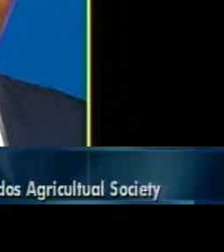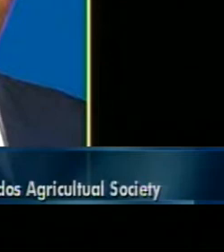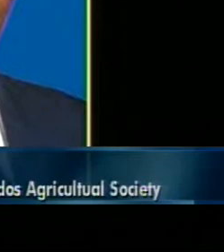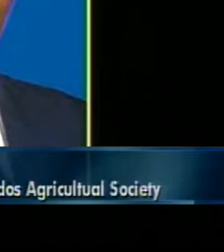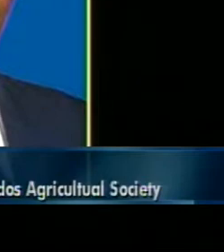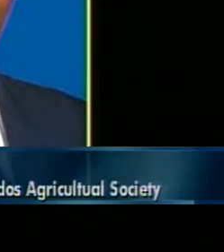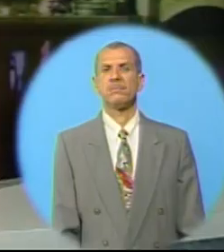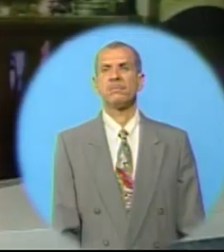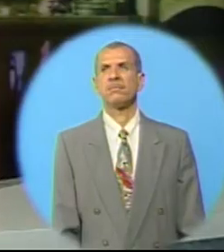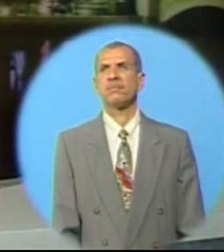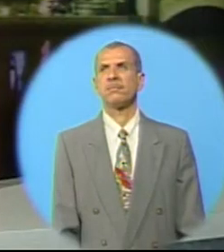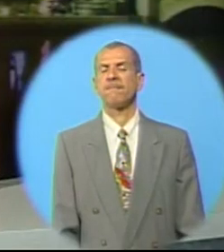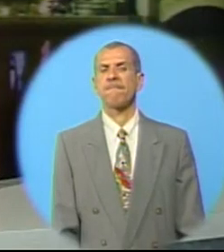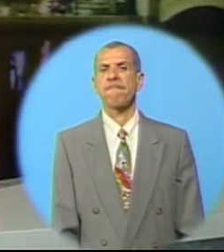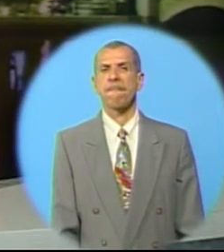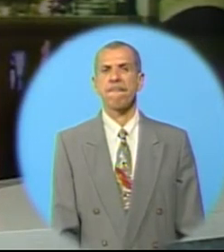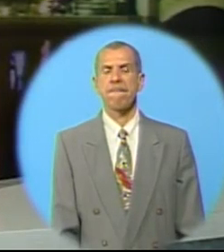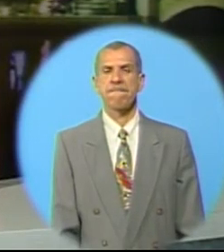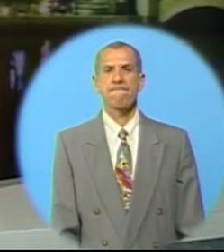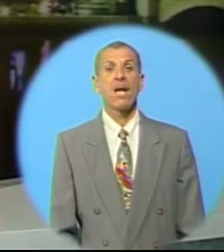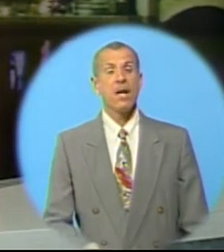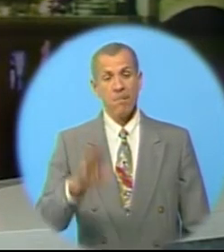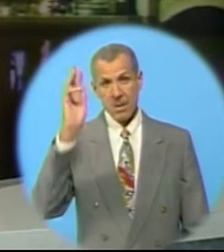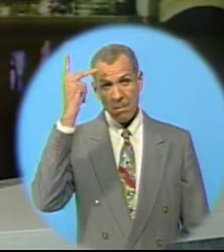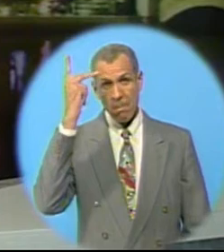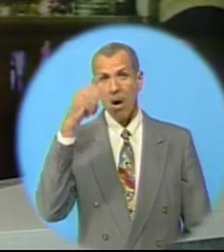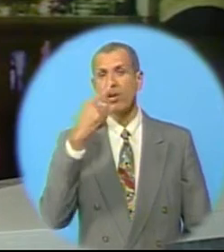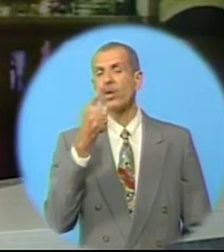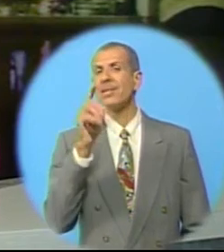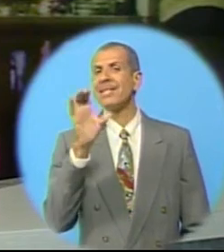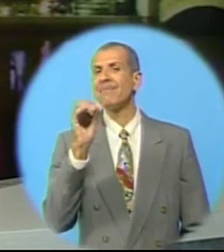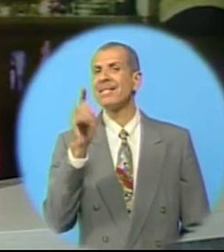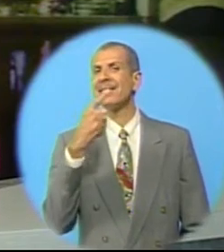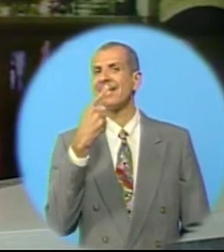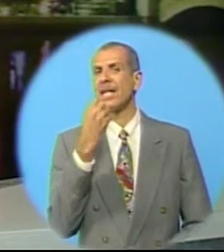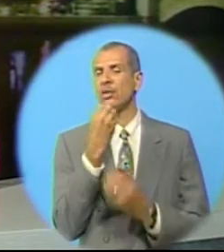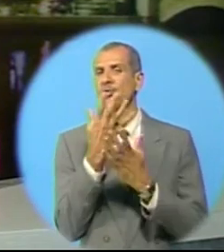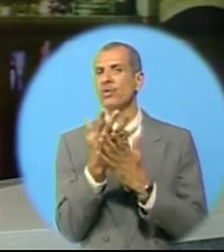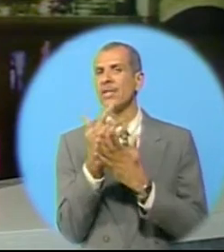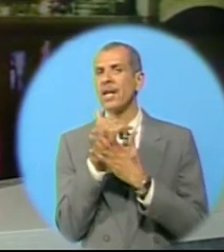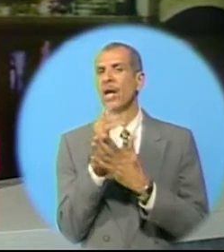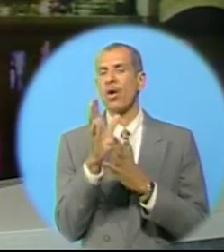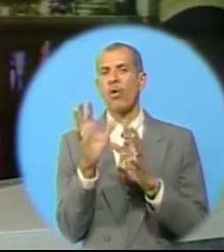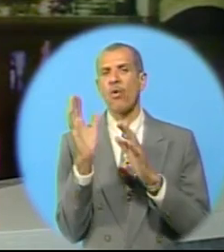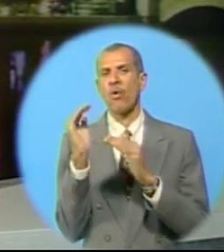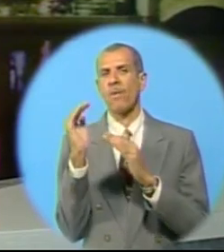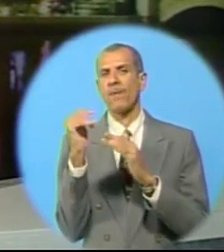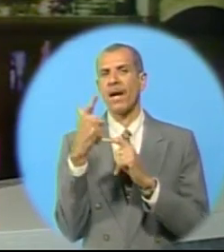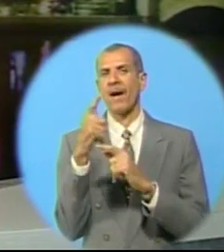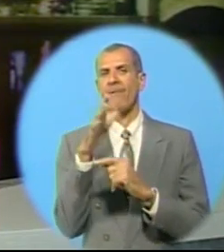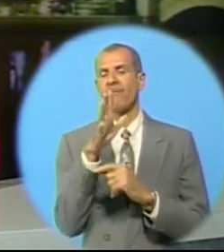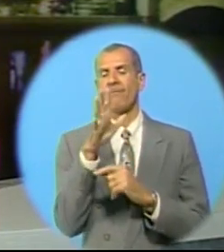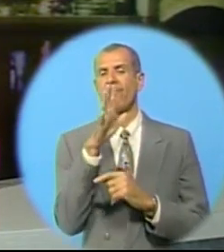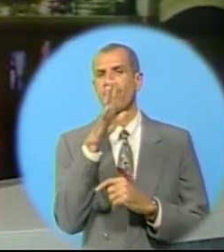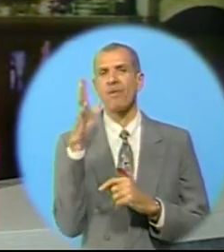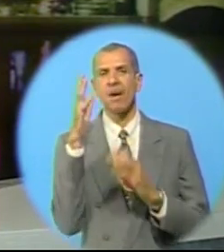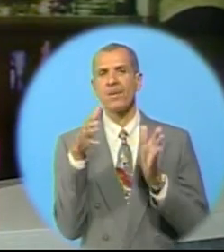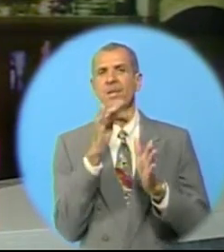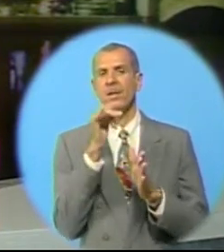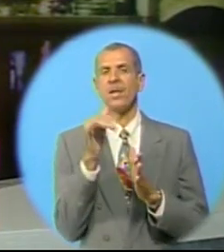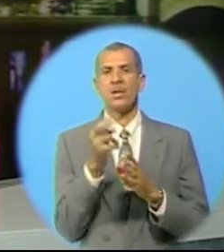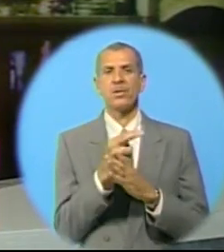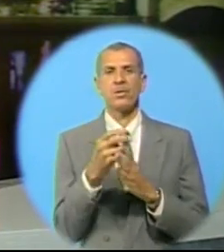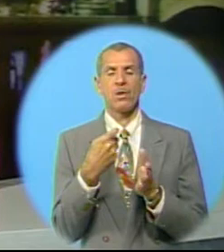actually bird-proof. So Mr. Paul tells CBC News he hopes farmers do not use the cost of putting these types of measures in place